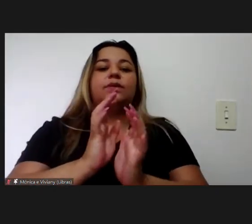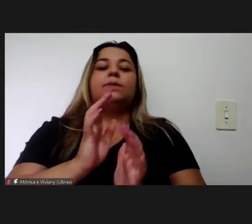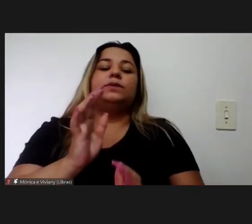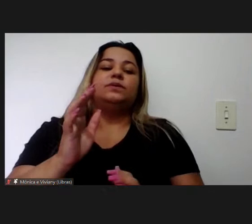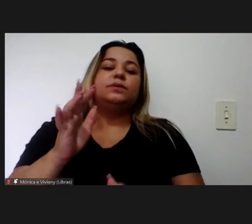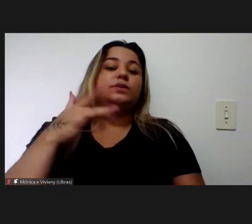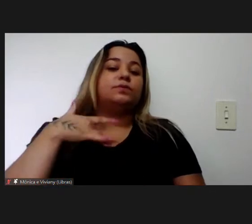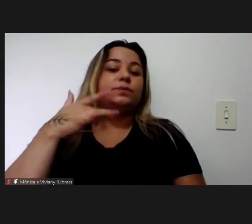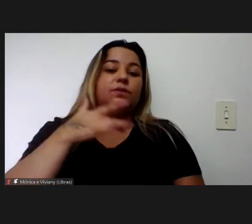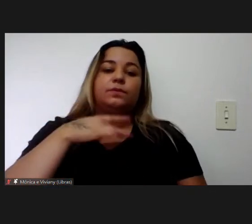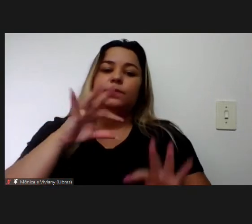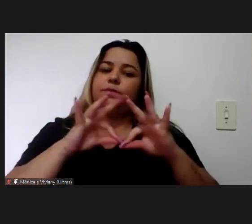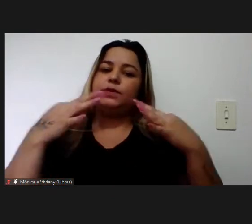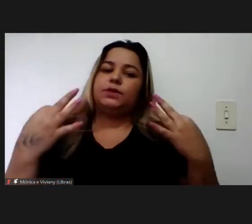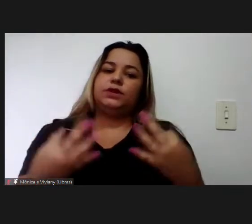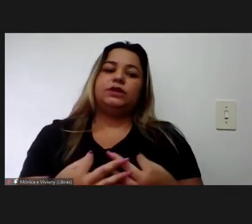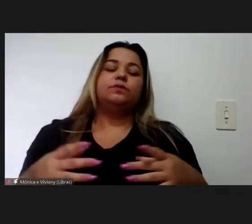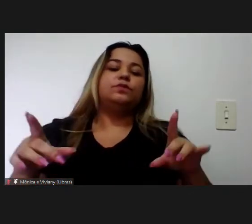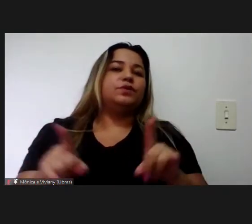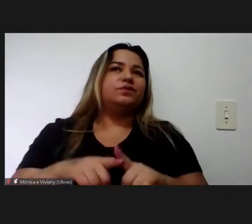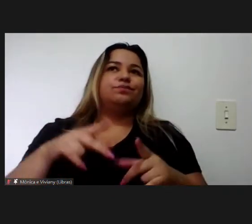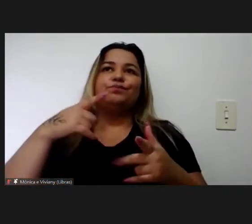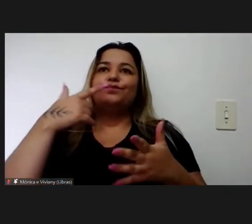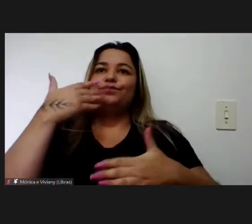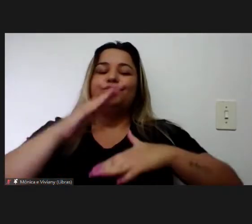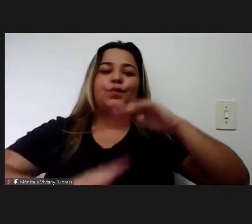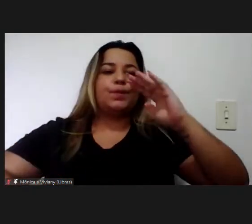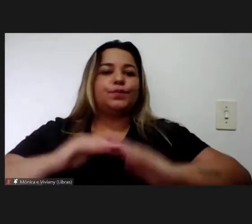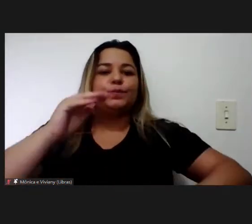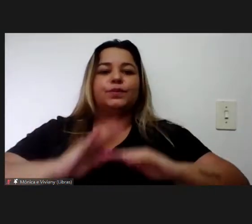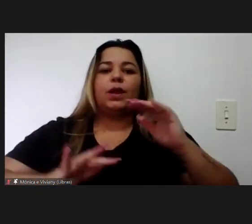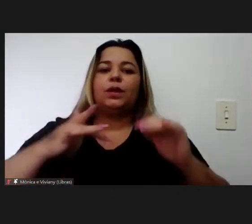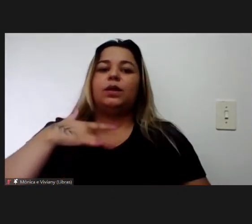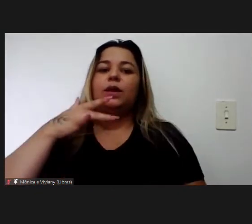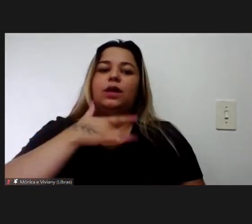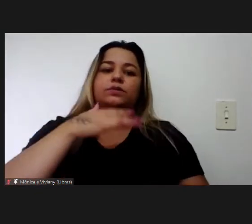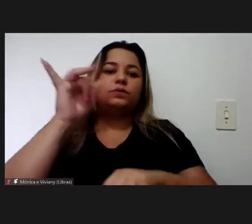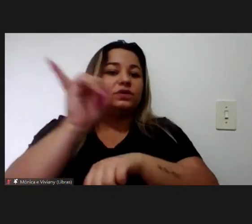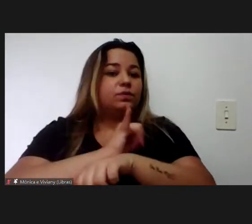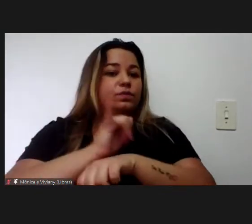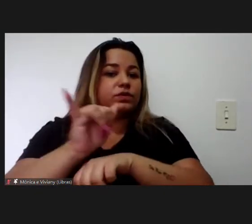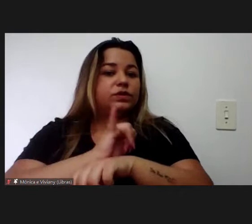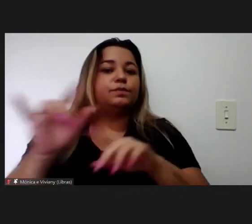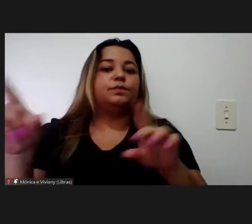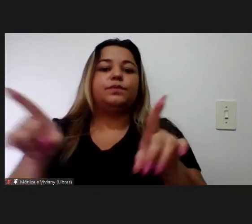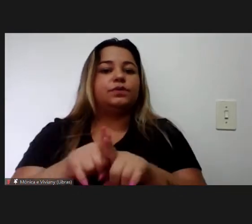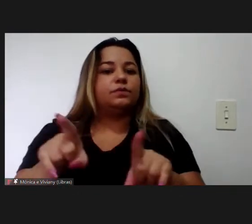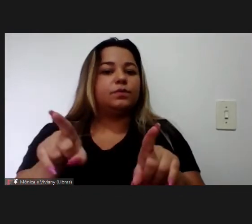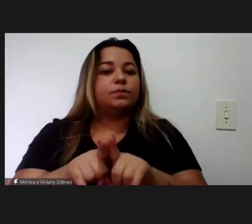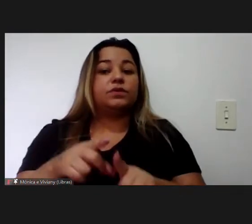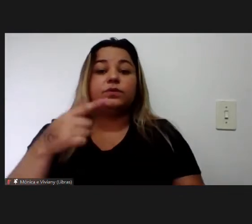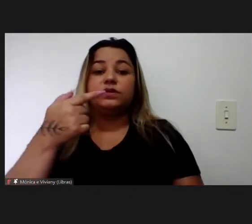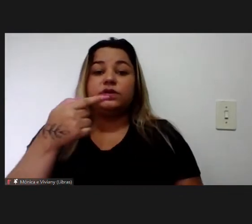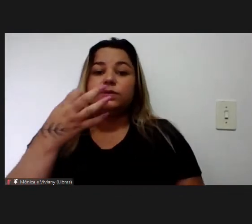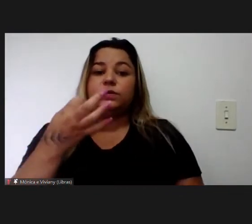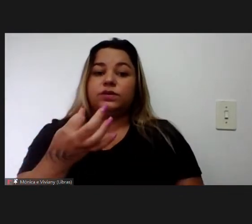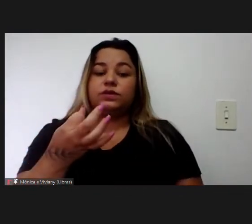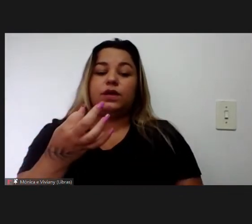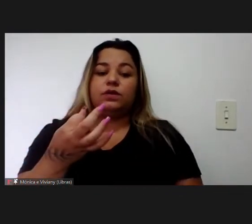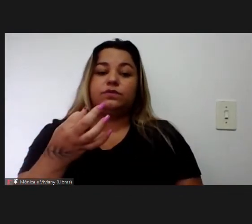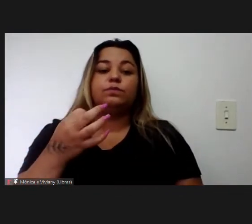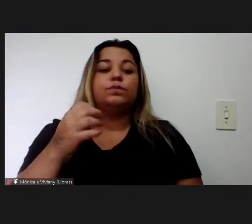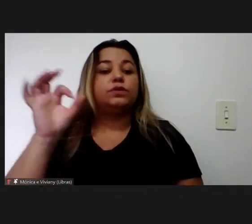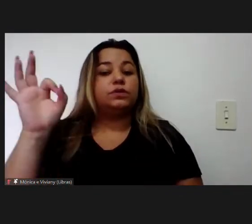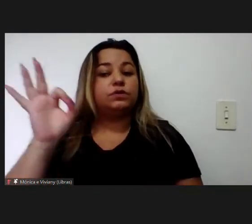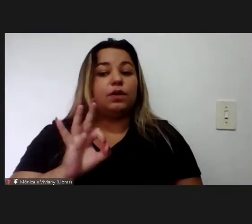teams and community agents beyond all the other professionals, health professionals that support these strategies. They answer for the coverage